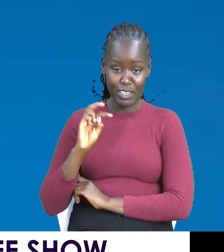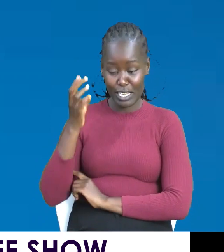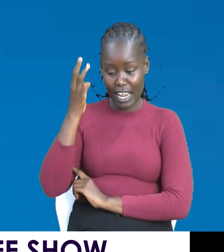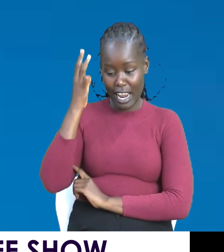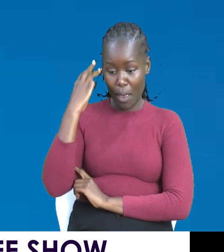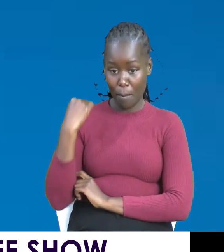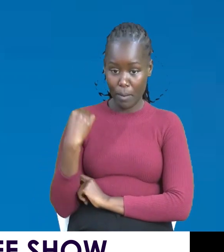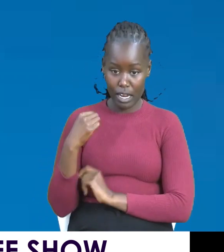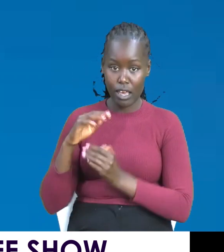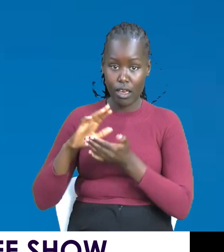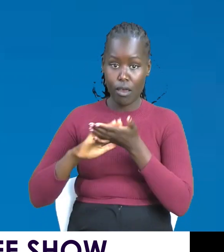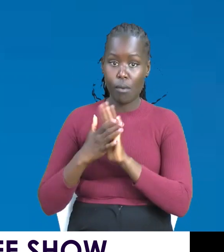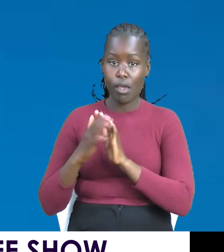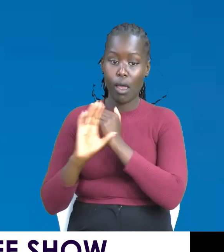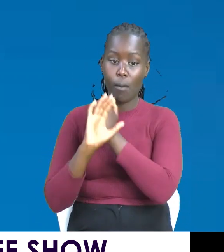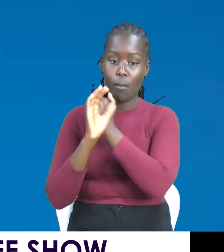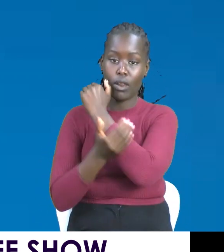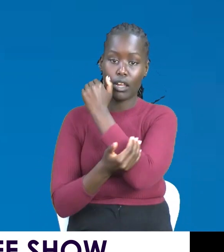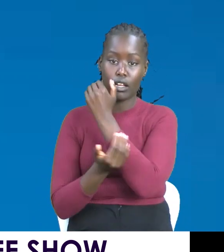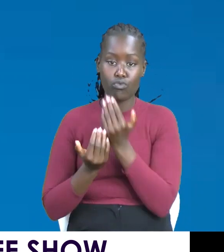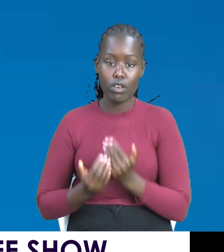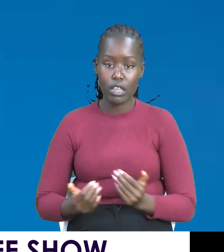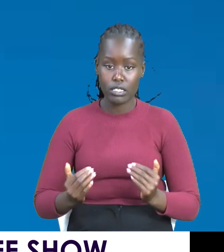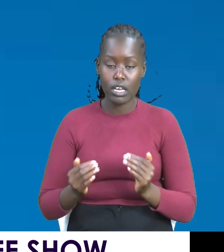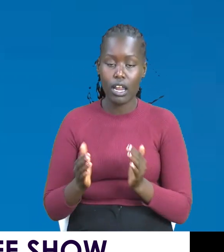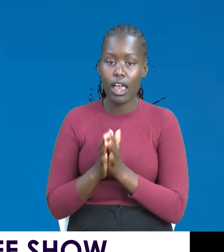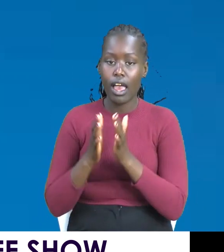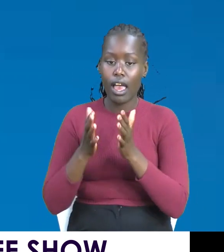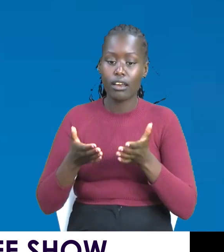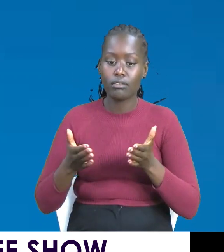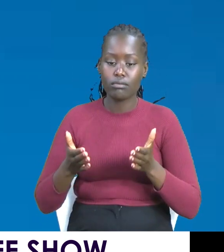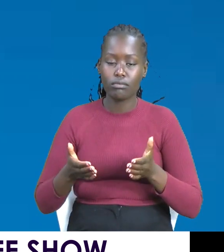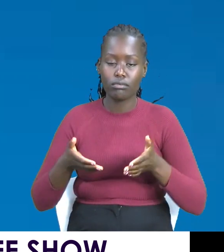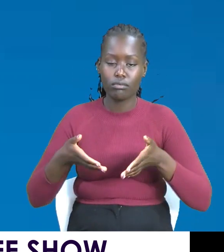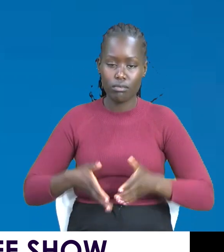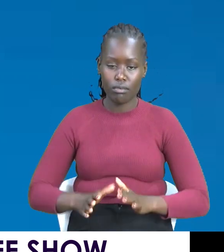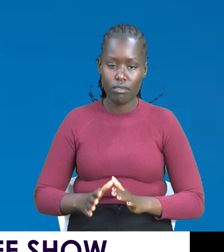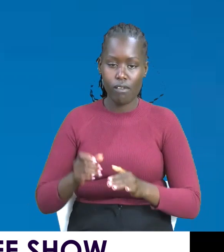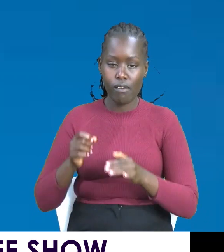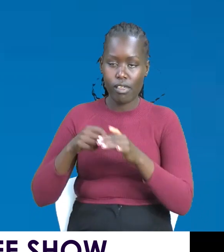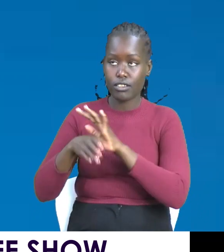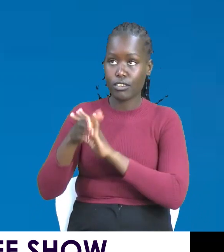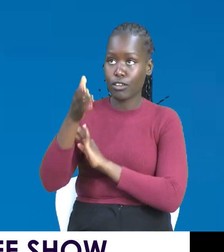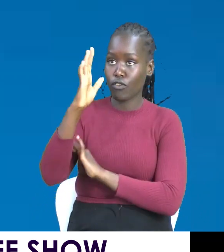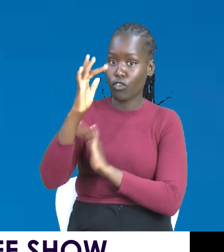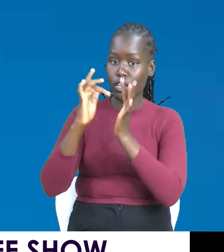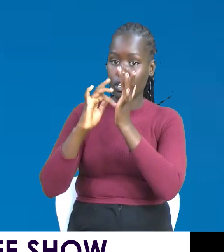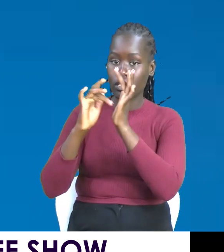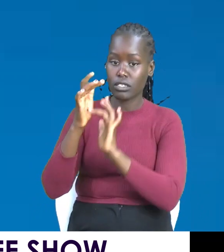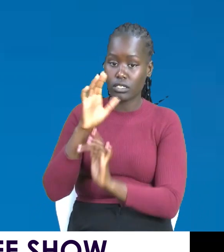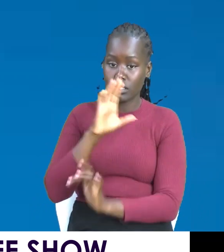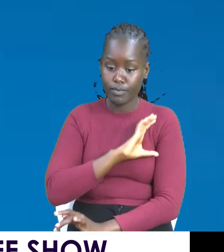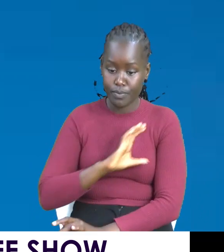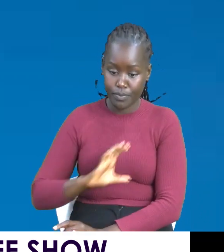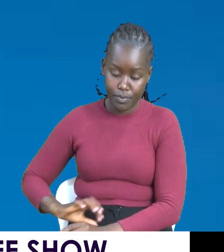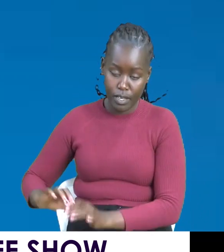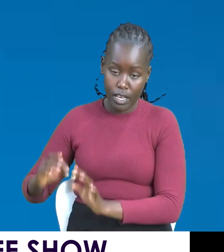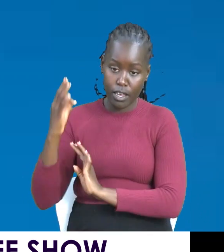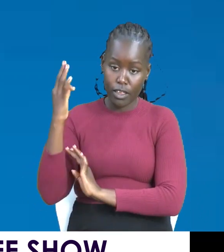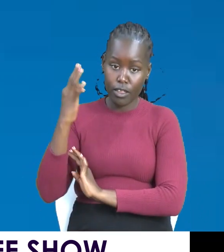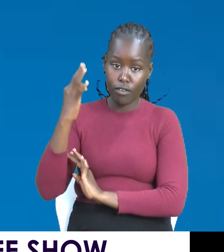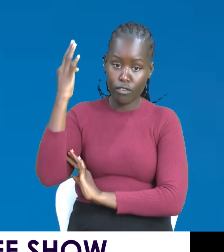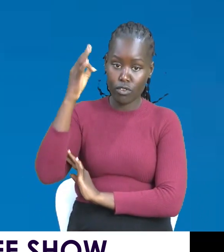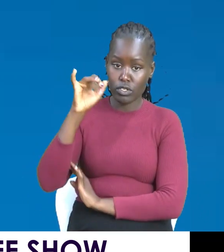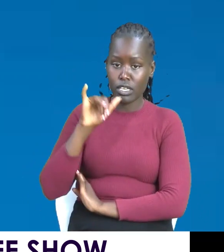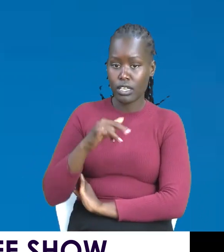became pregnant with child and birthed a seed of God. And Jesus Christ is in the future. That